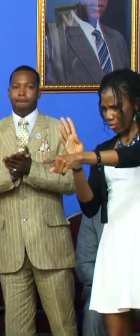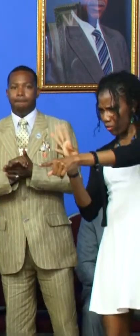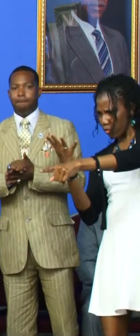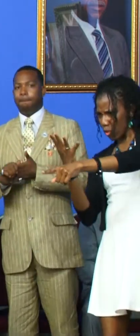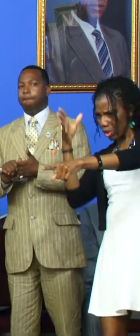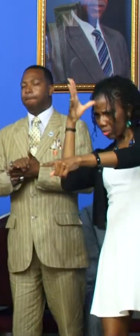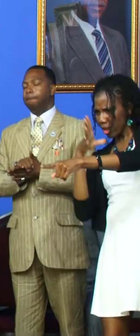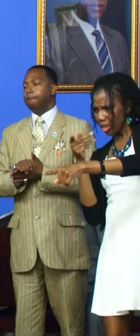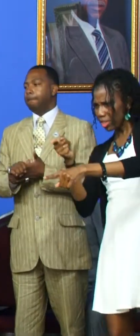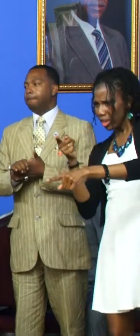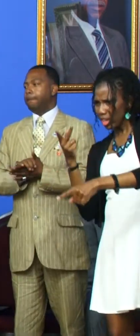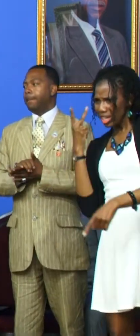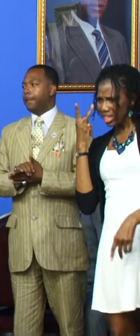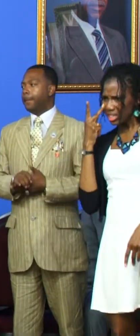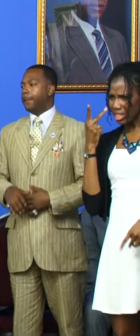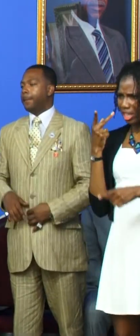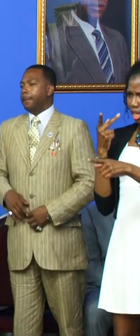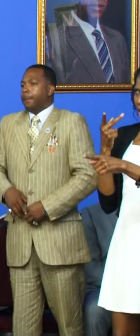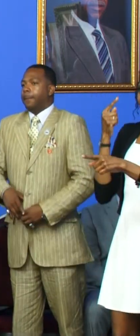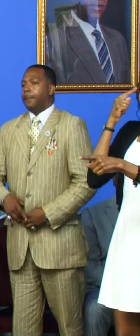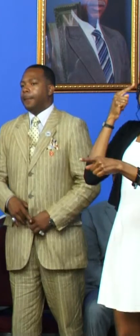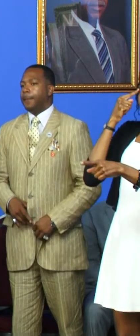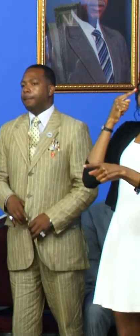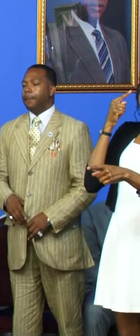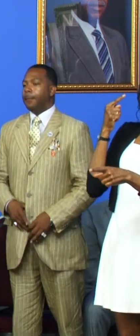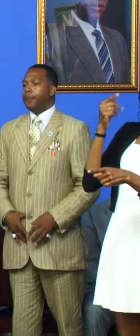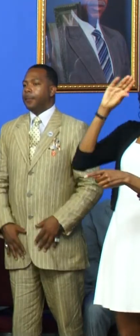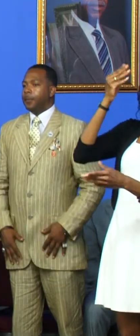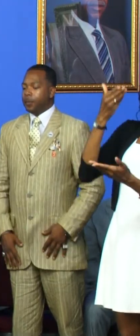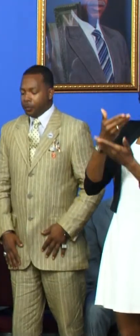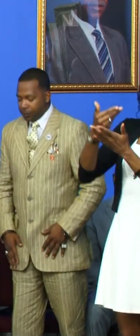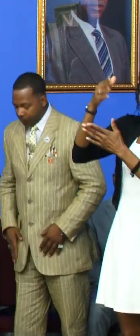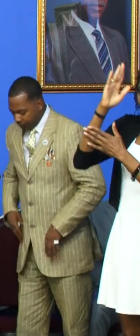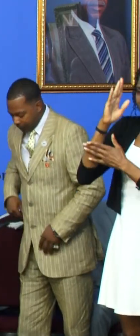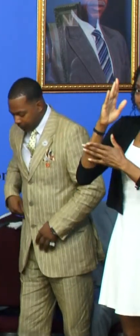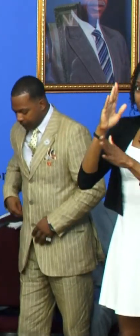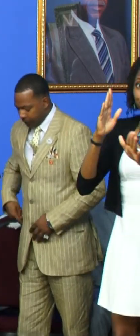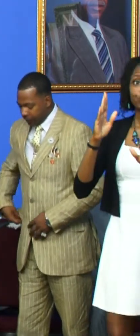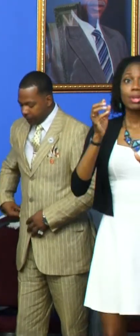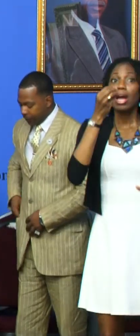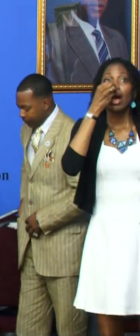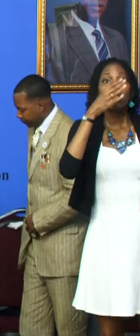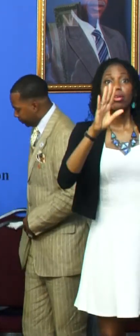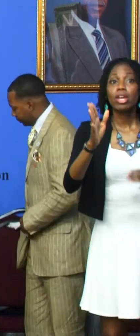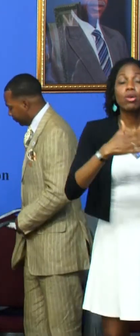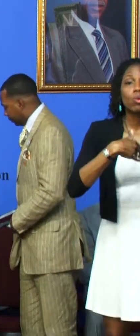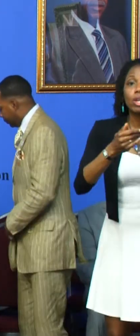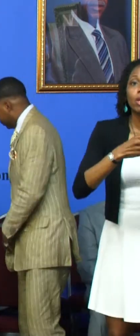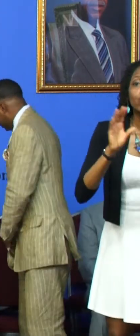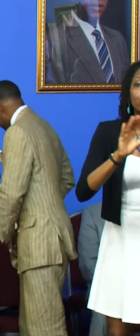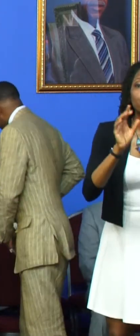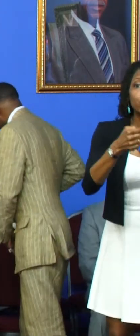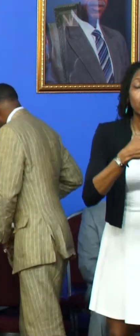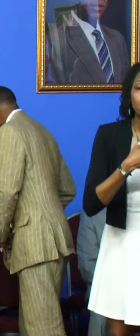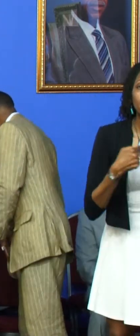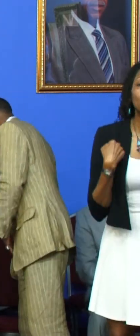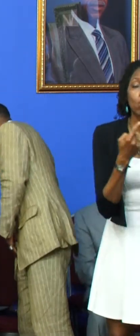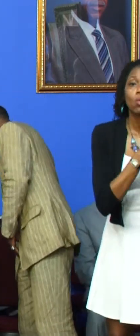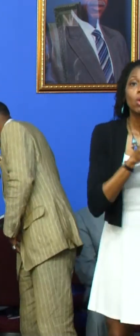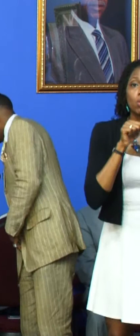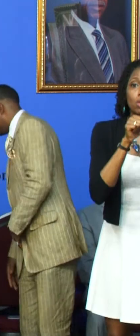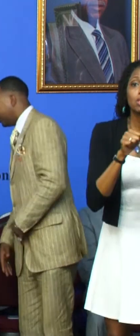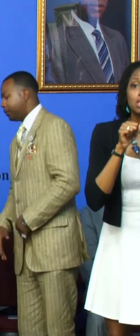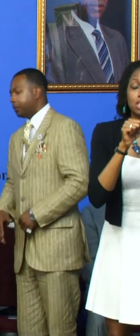the fourth one looked like the Son of God. I don't care what you do to me. We're going to keep fighting